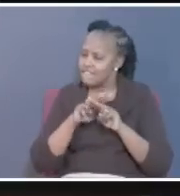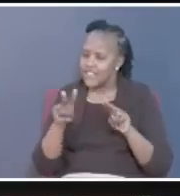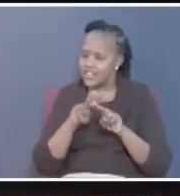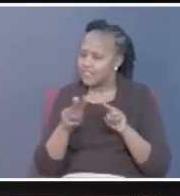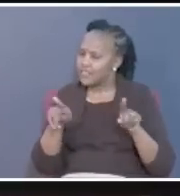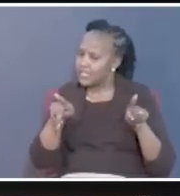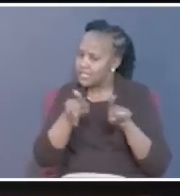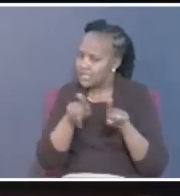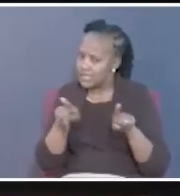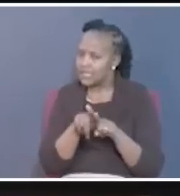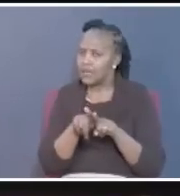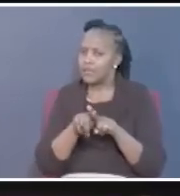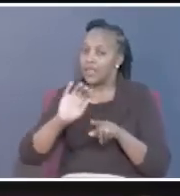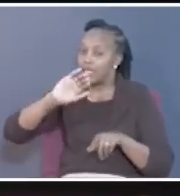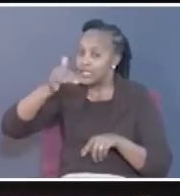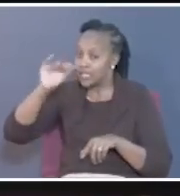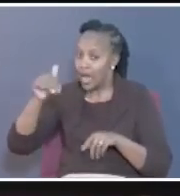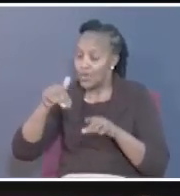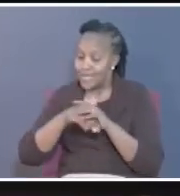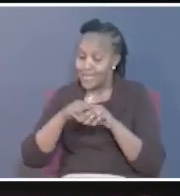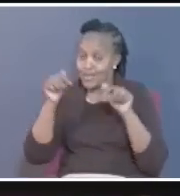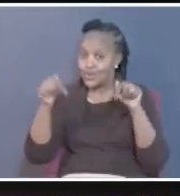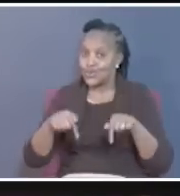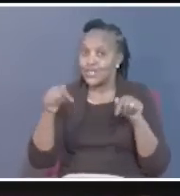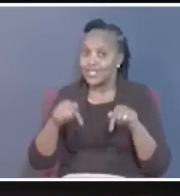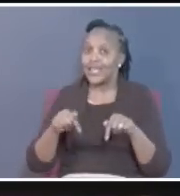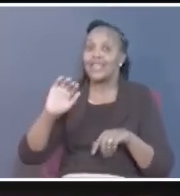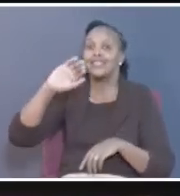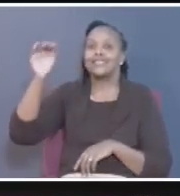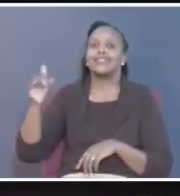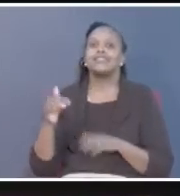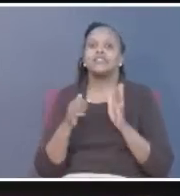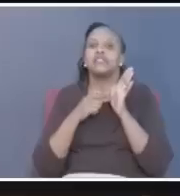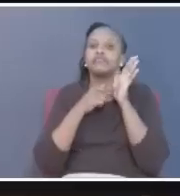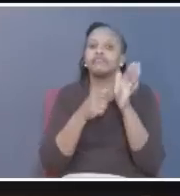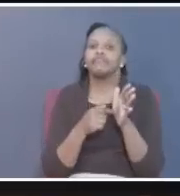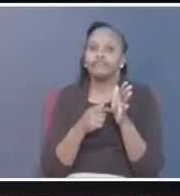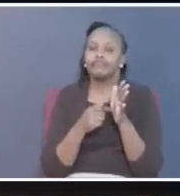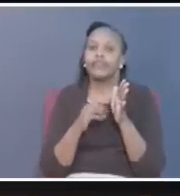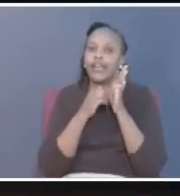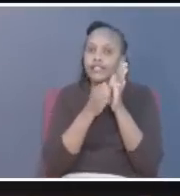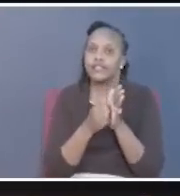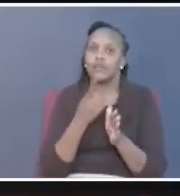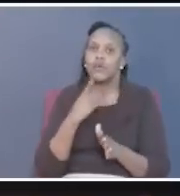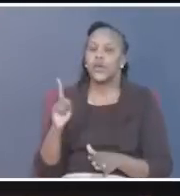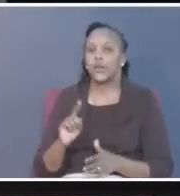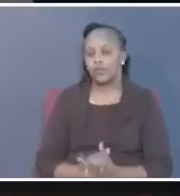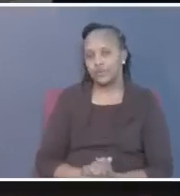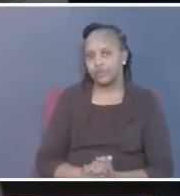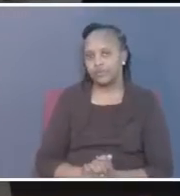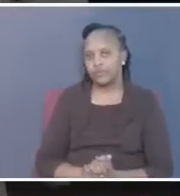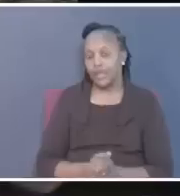of towns and cities of the world today, Nairobi being one of them. As the story